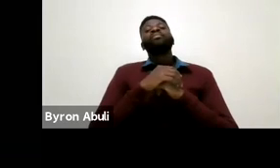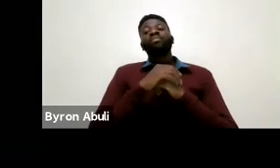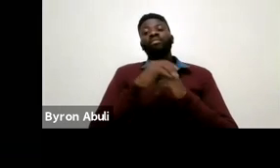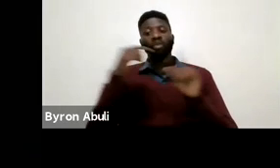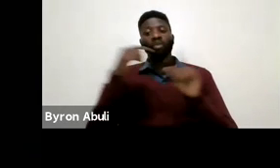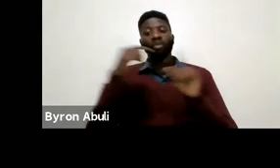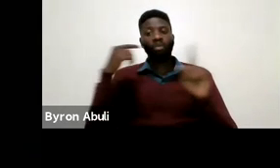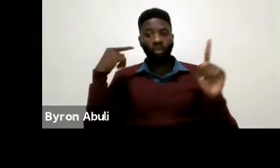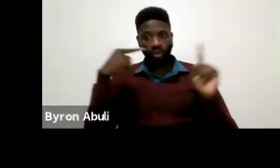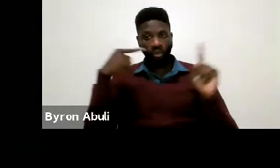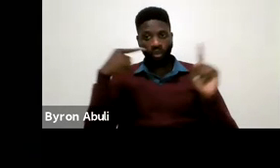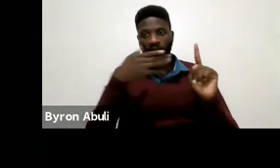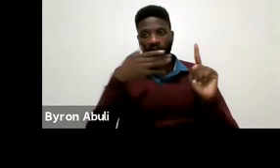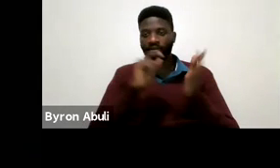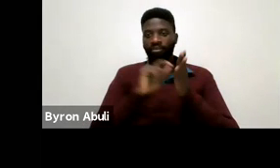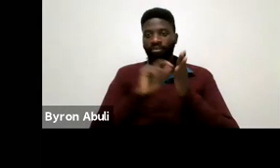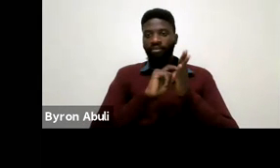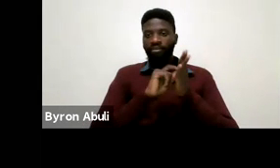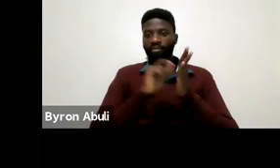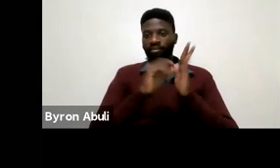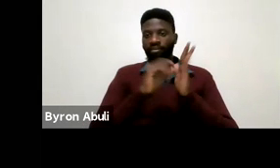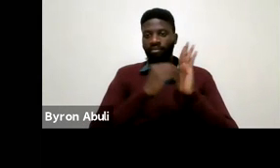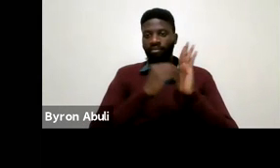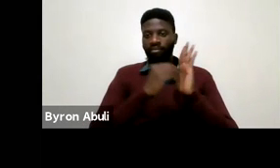that we somehow document our goals.